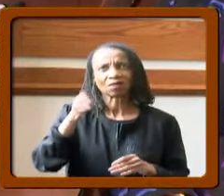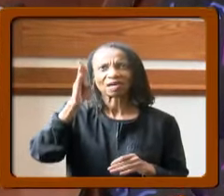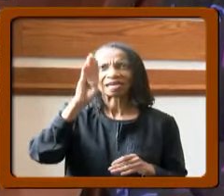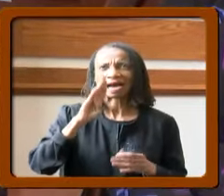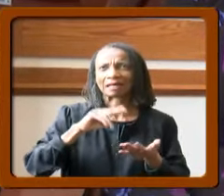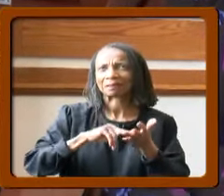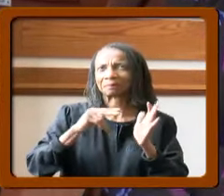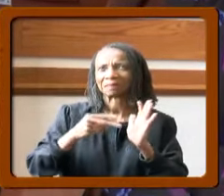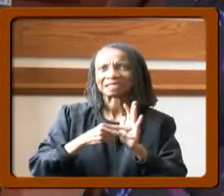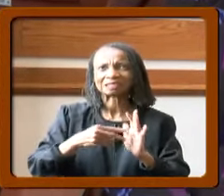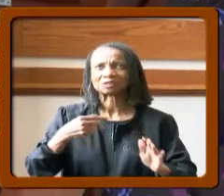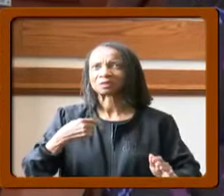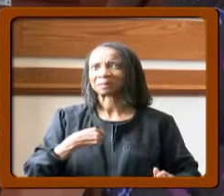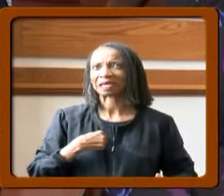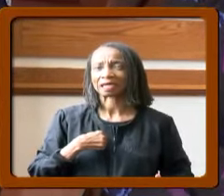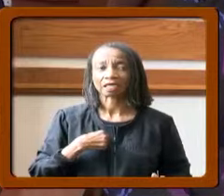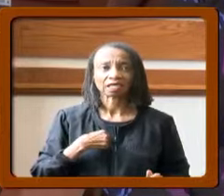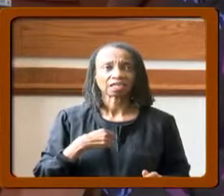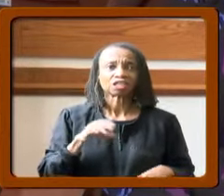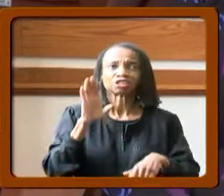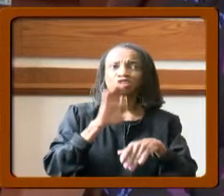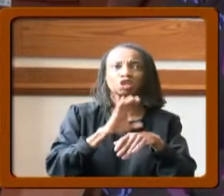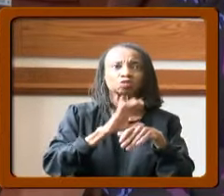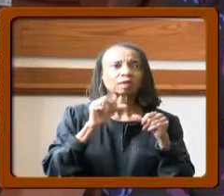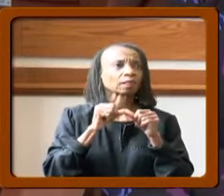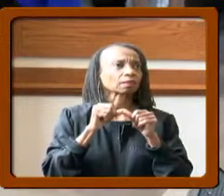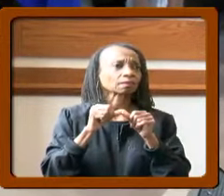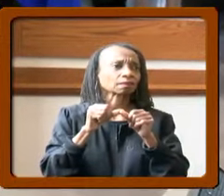we would never get out of church.